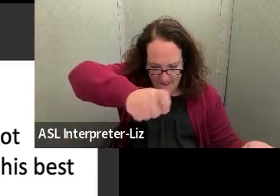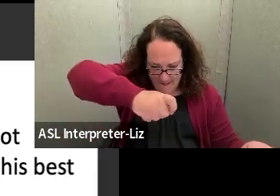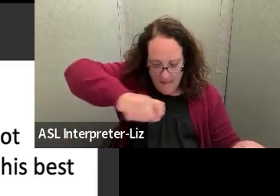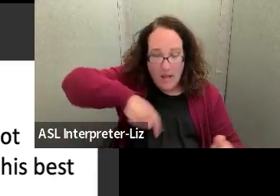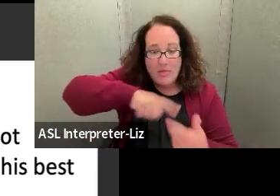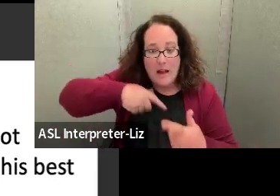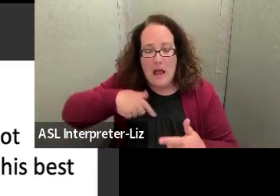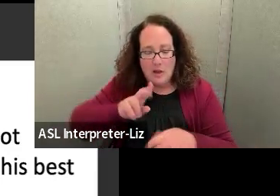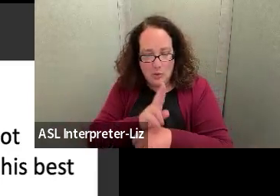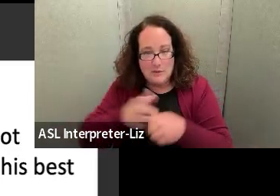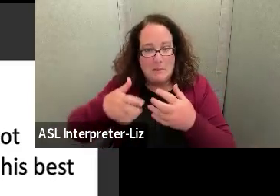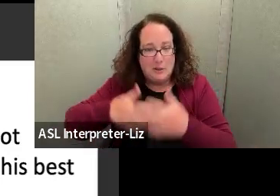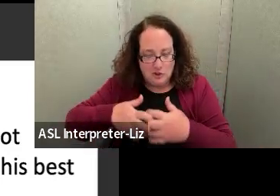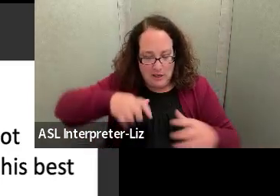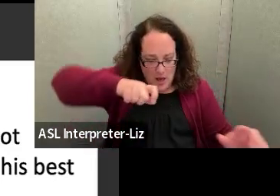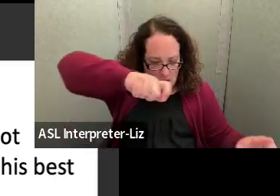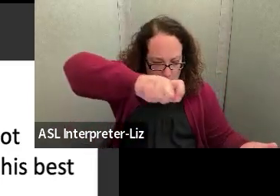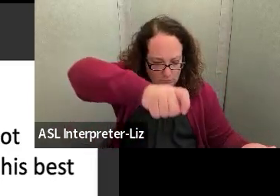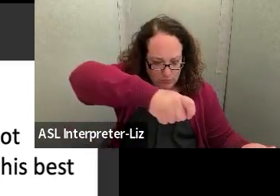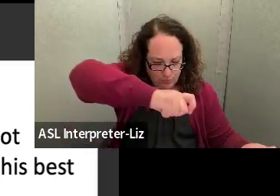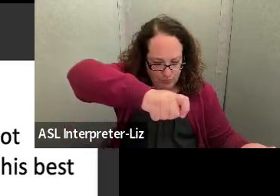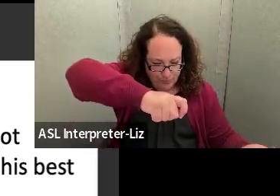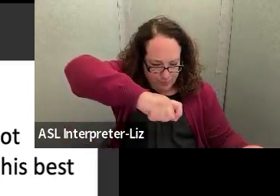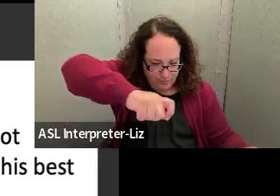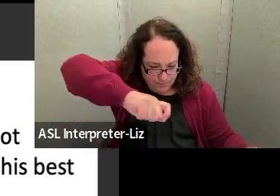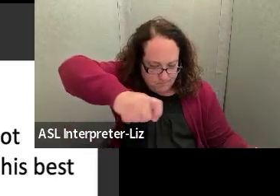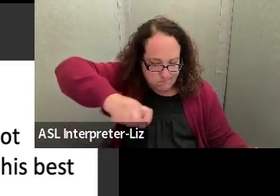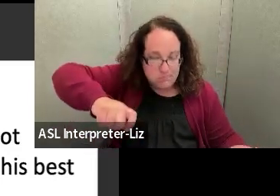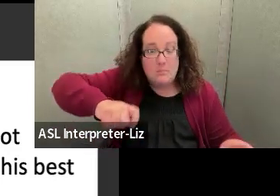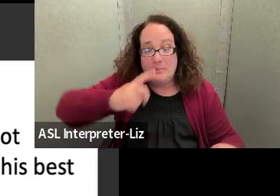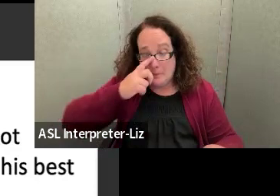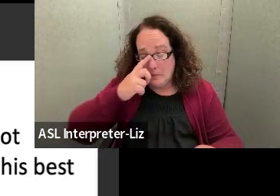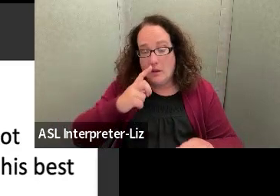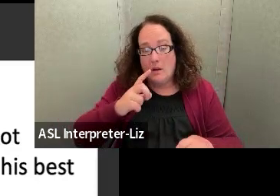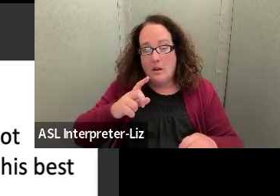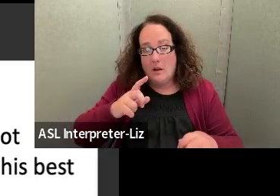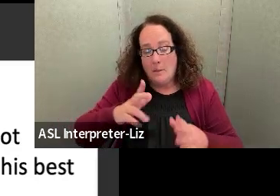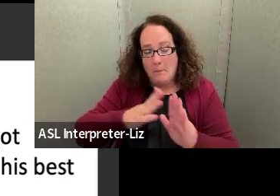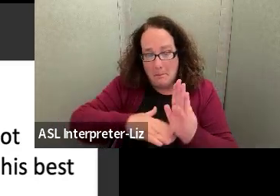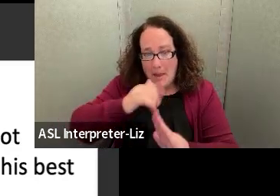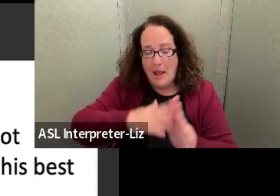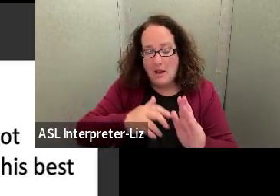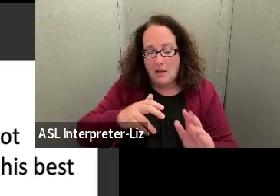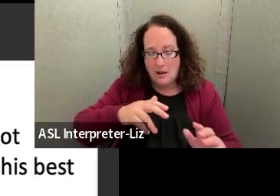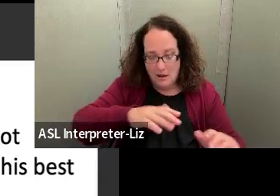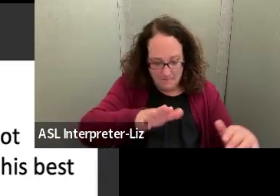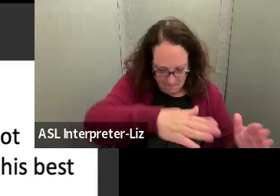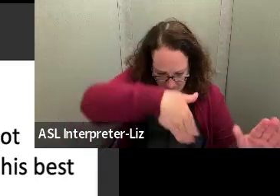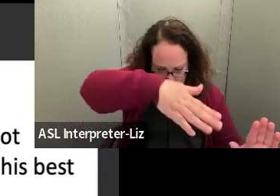grooved it out, made it tactile. Sealed it with lacquer, painted the grooves with black, sanded